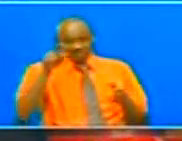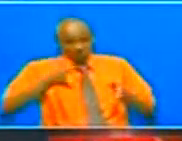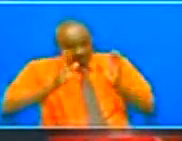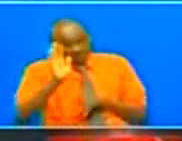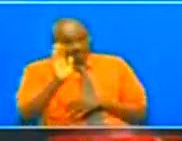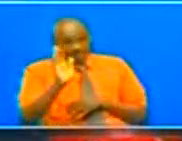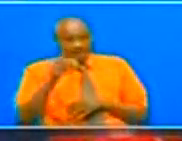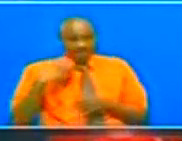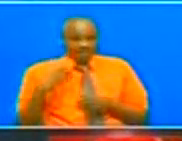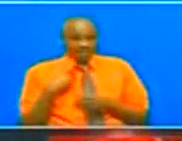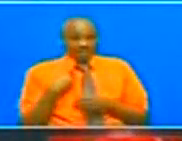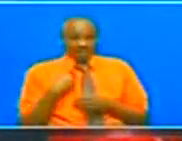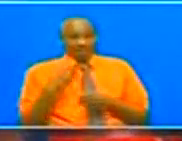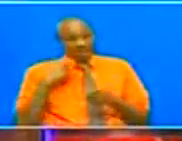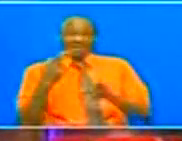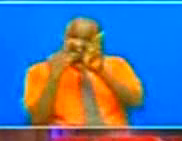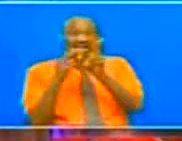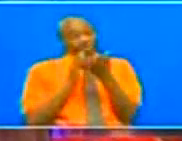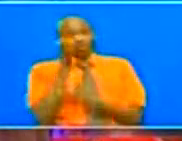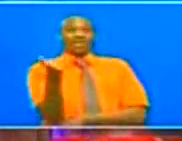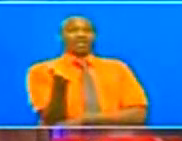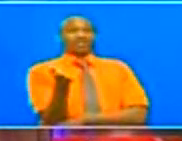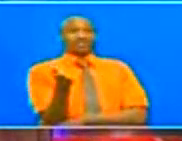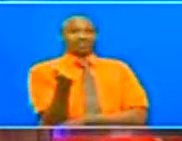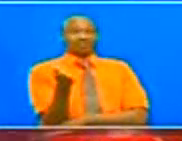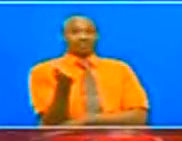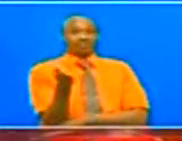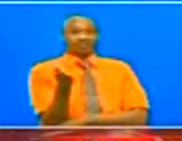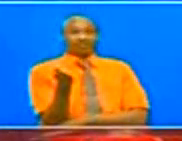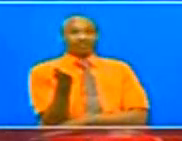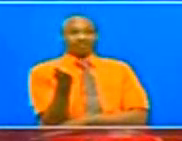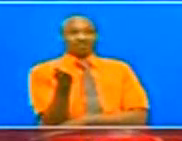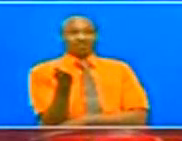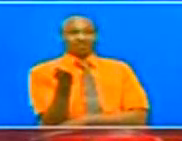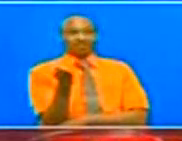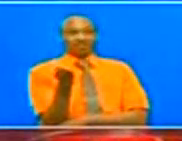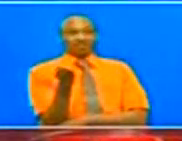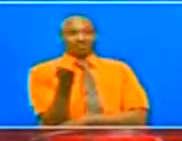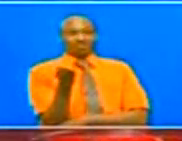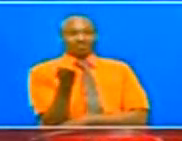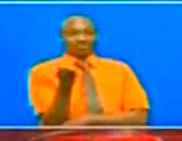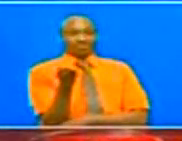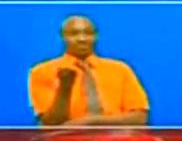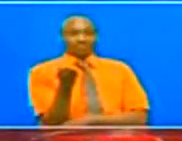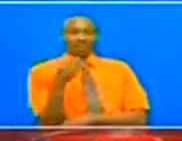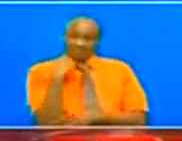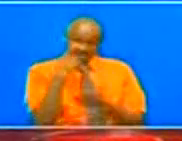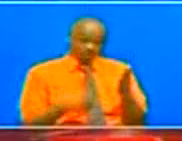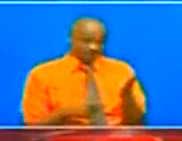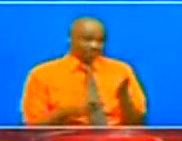of smuggling of arms. Yeah. These are to be verified. But sugar is money. These are to be verified. Let me say one thing. But before Ahmed says,